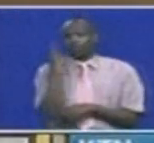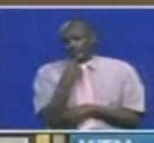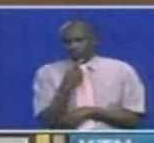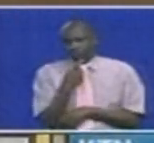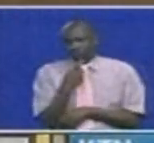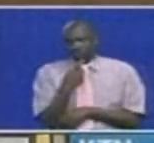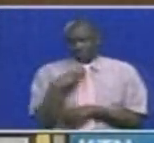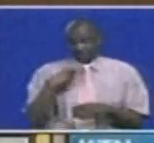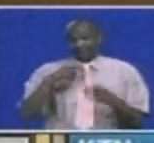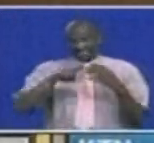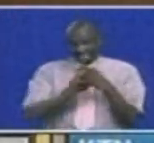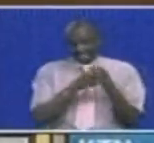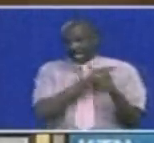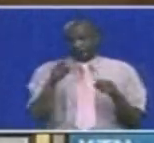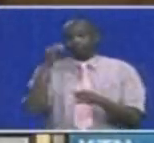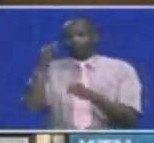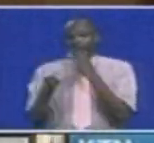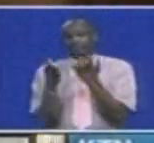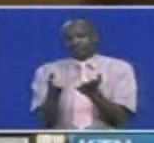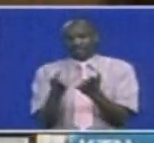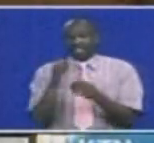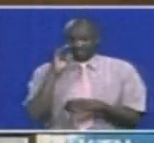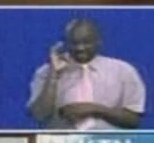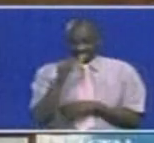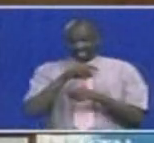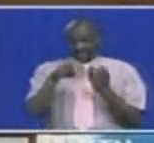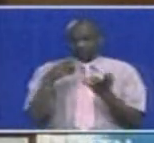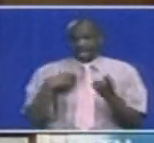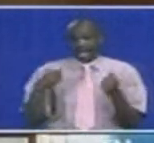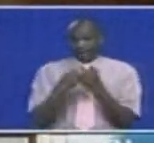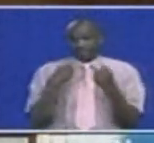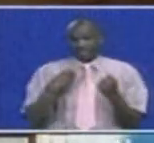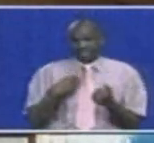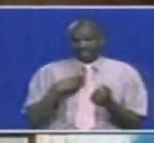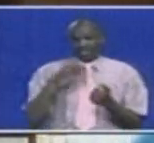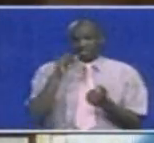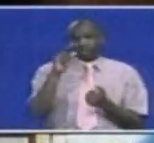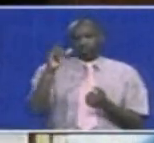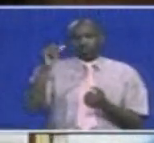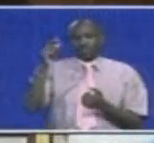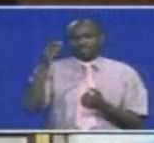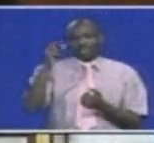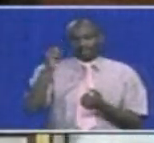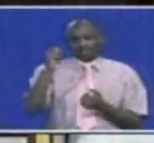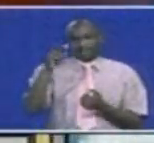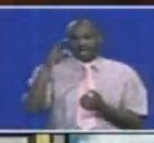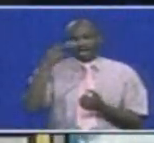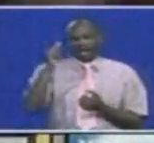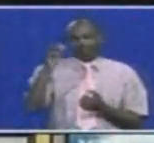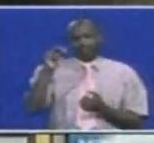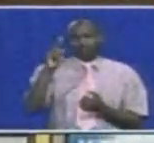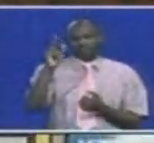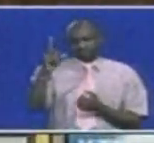from start to finish. The third round of cross-country takes place at Selingen at Sultan Hamud.